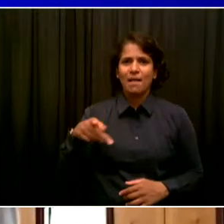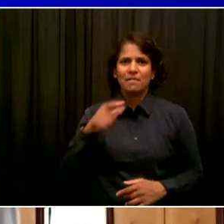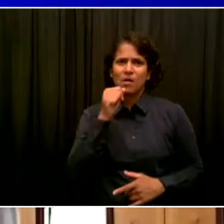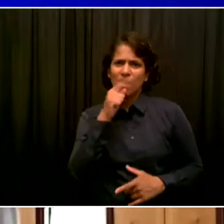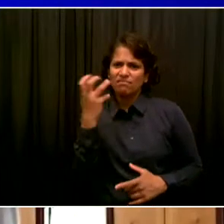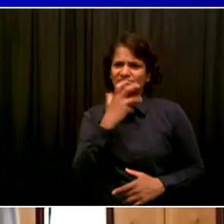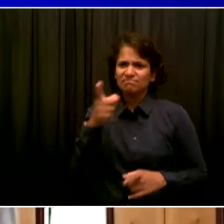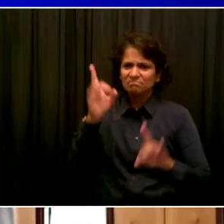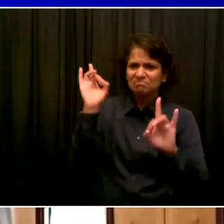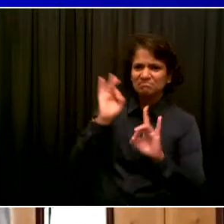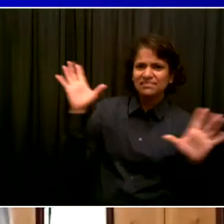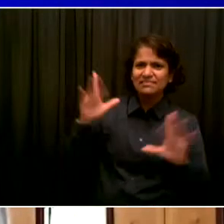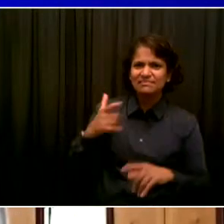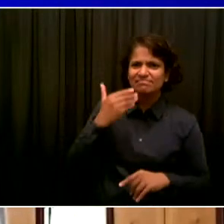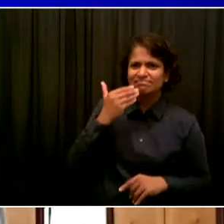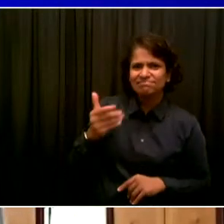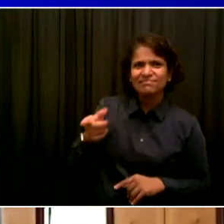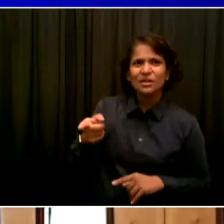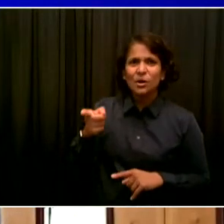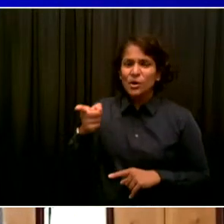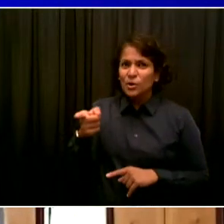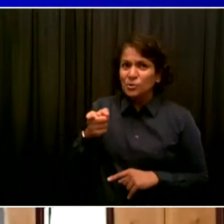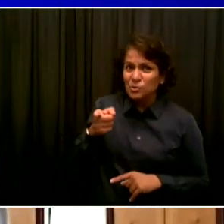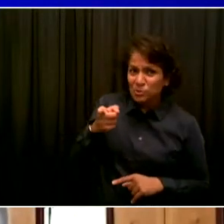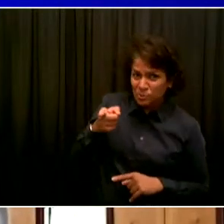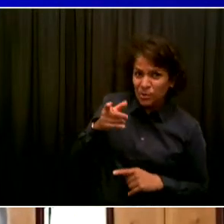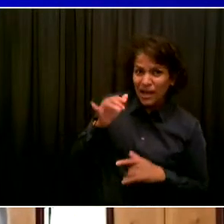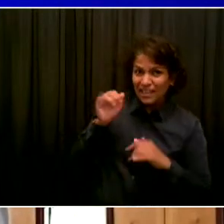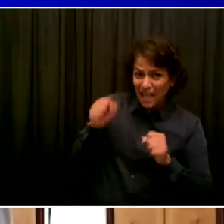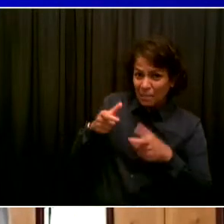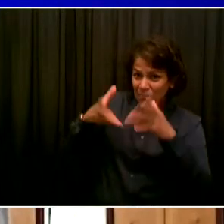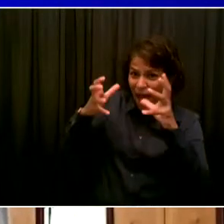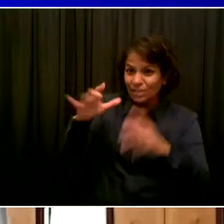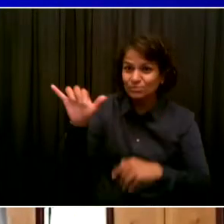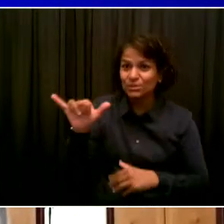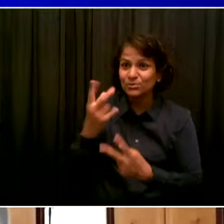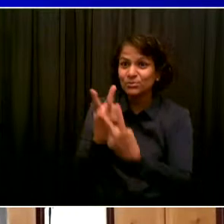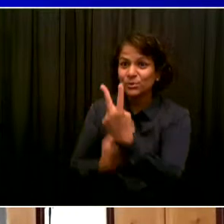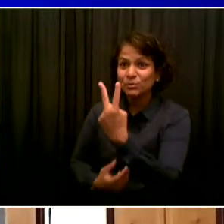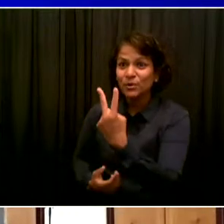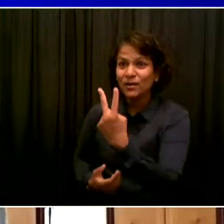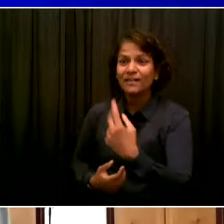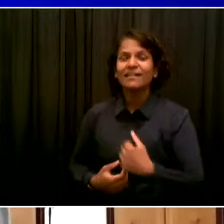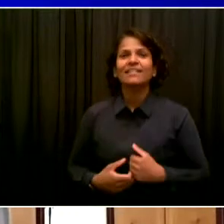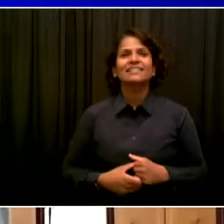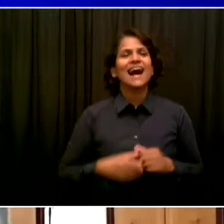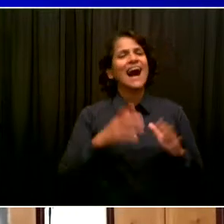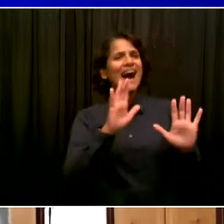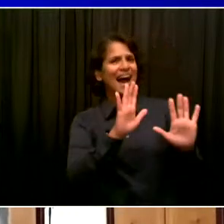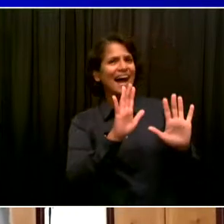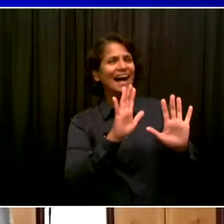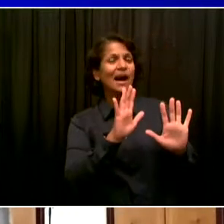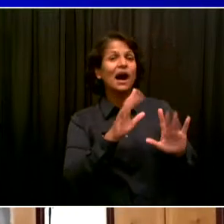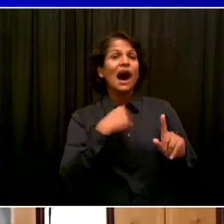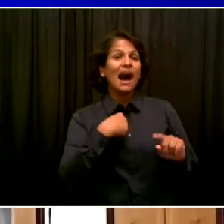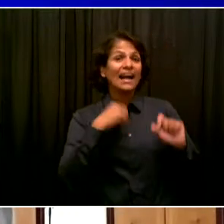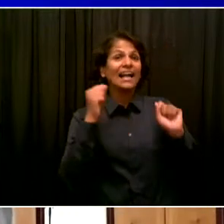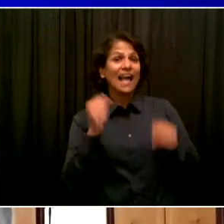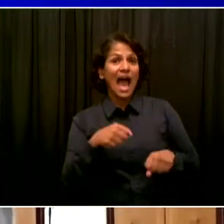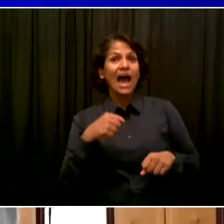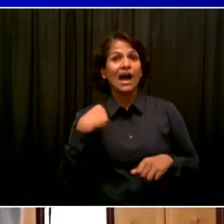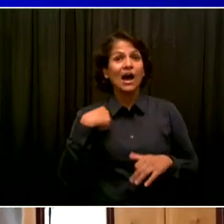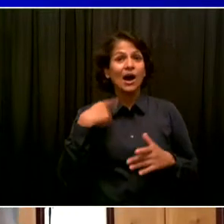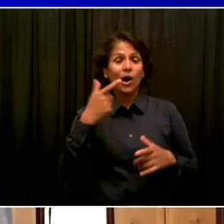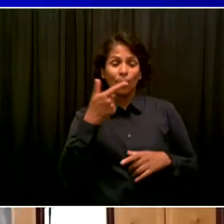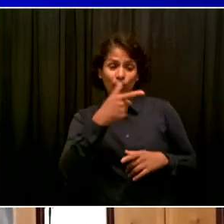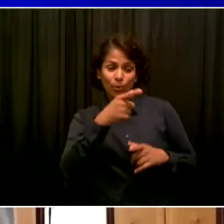with. Well, listen, I was part of if you can Google it, everybody, Basketball Nerds Bronx